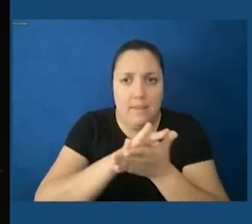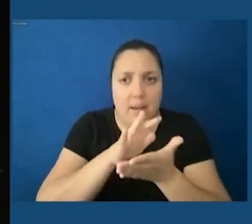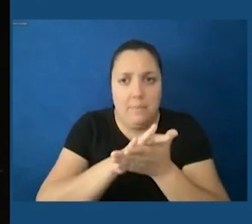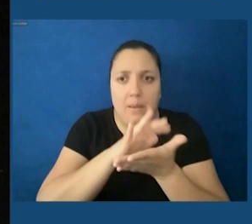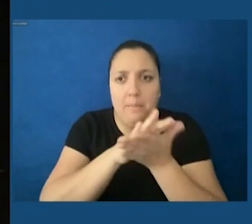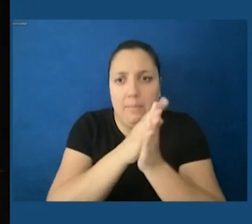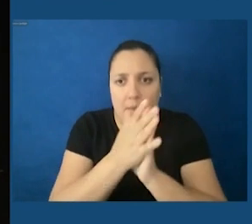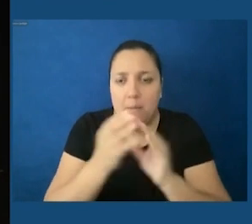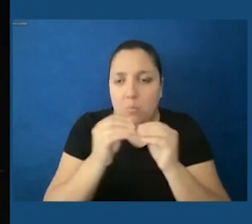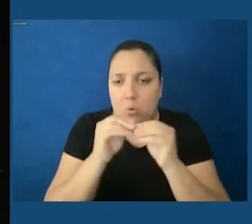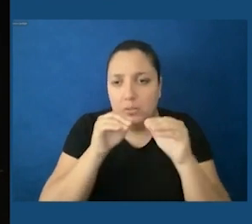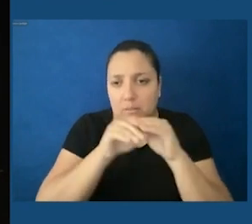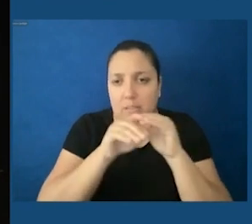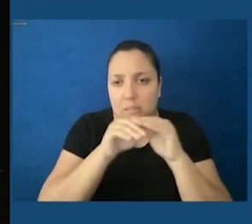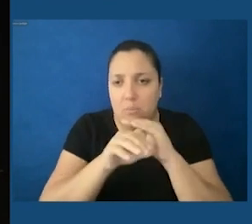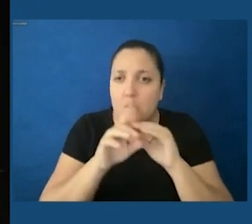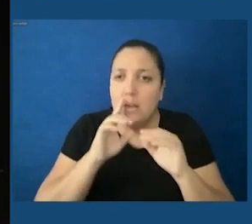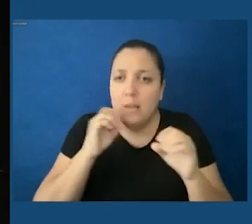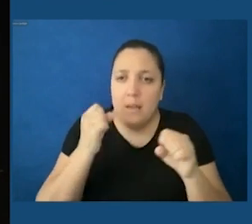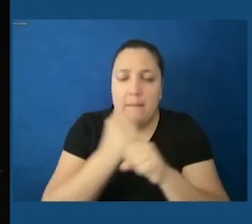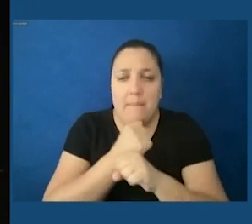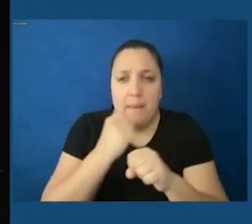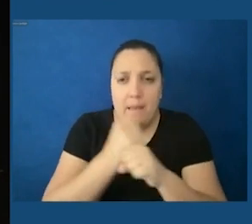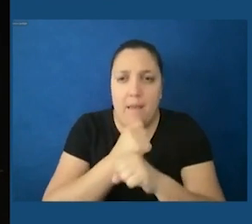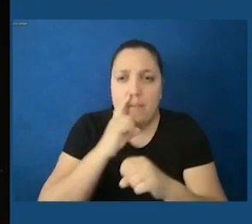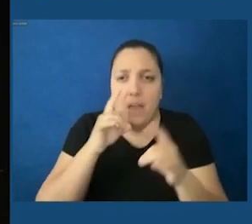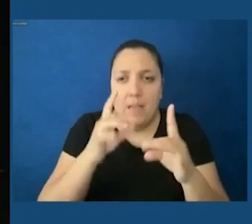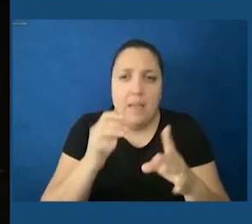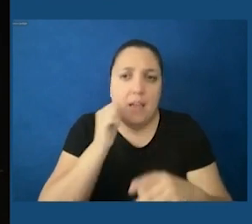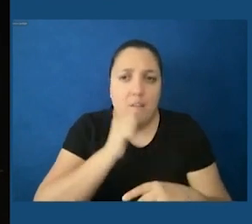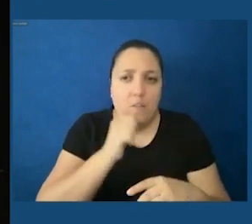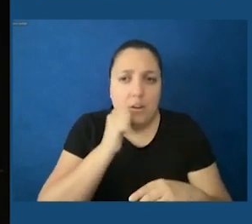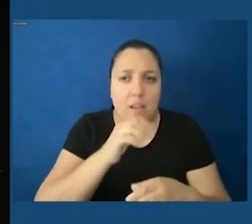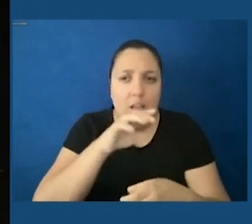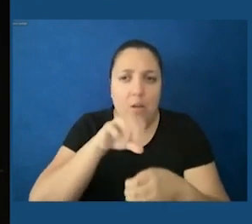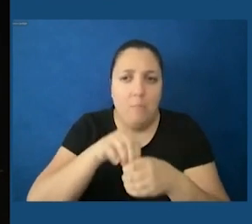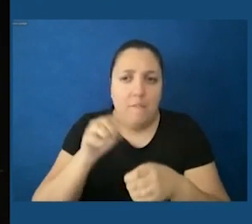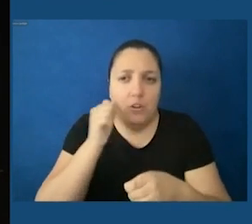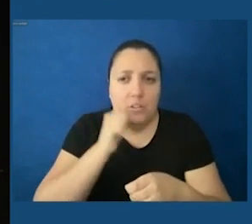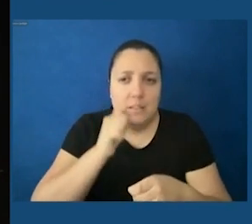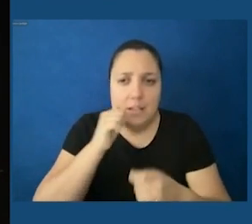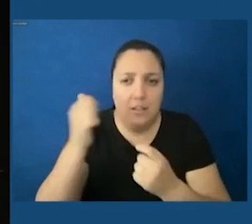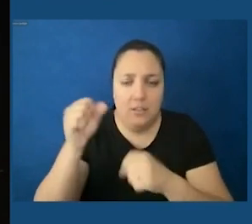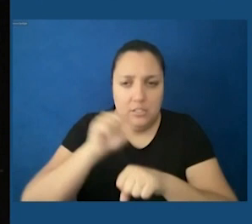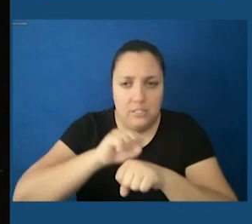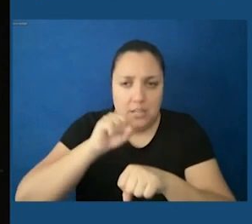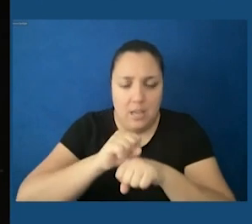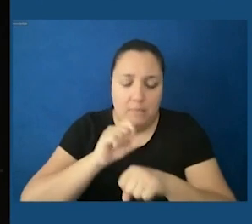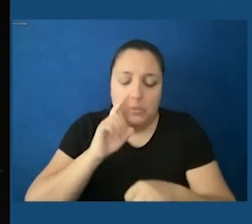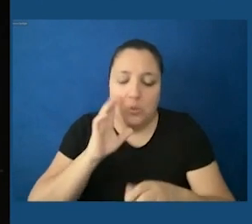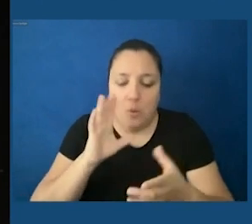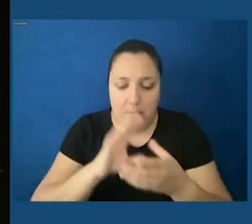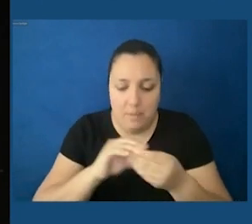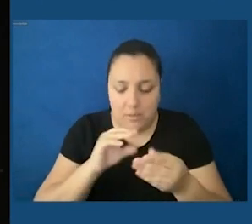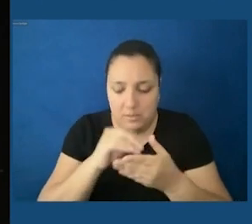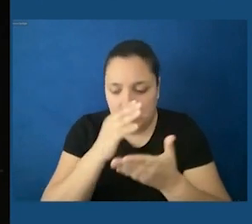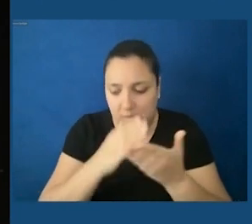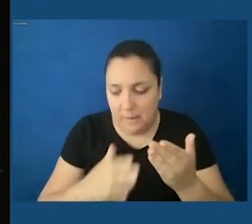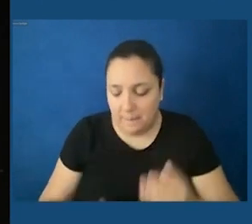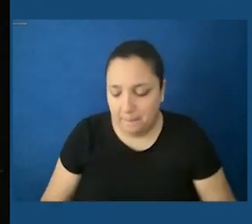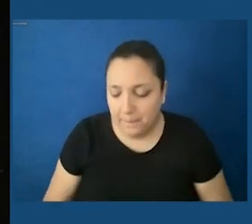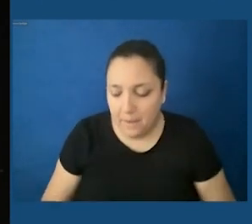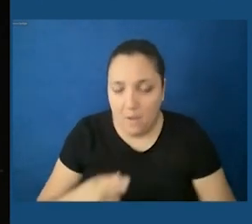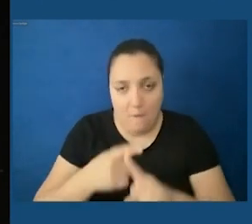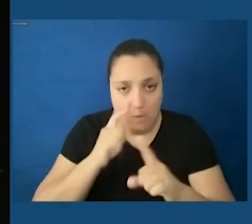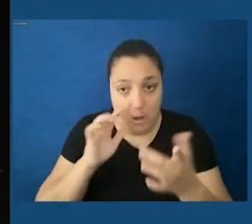people who combat hate on their daily lives and as part of their day jobs. So I want to mention a couple of things that are on our website that may be